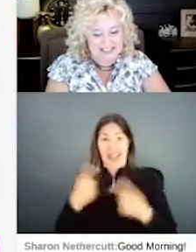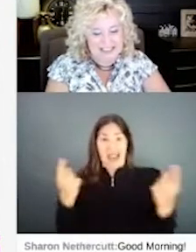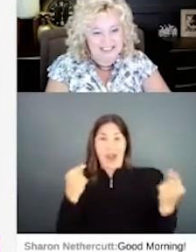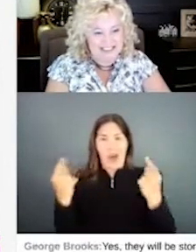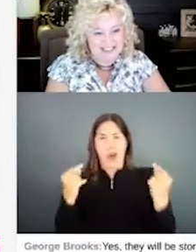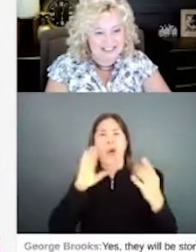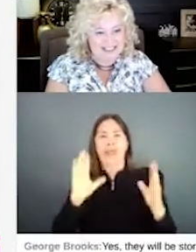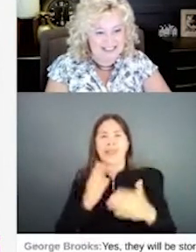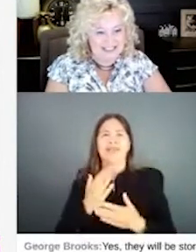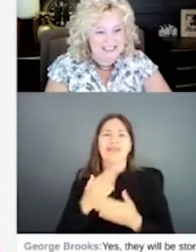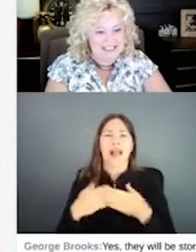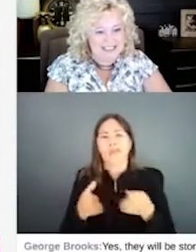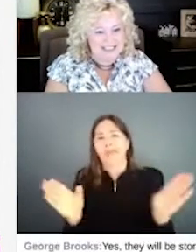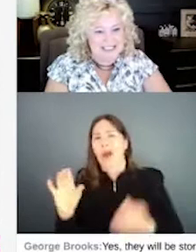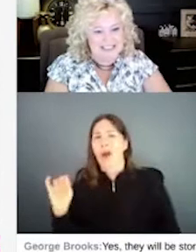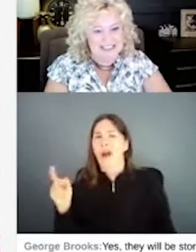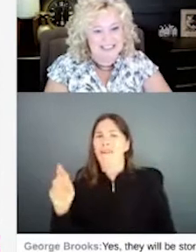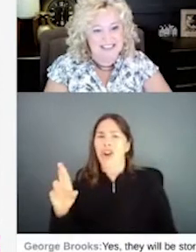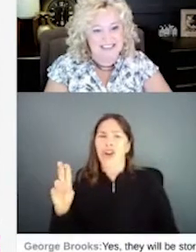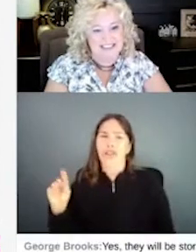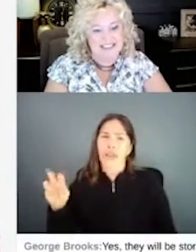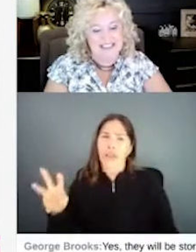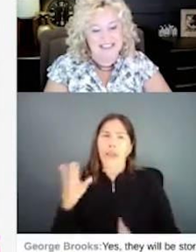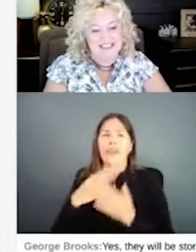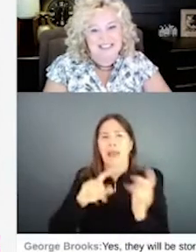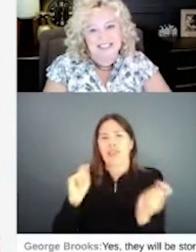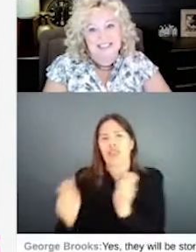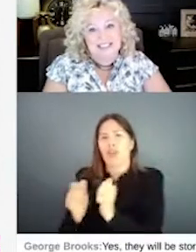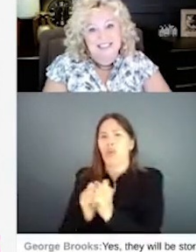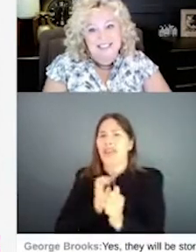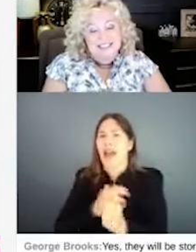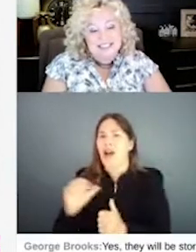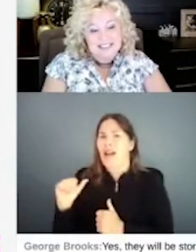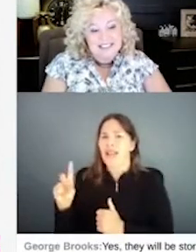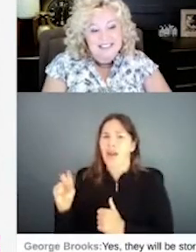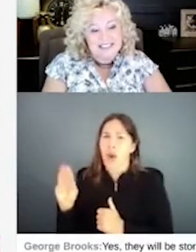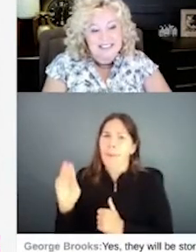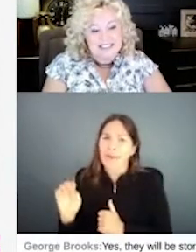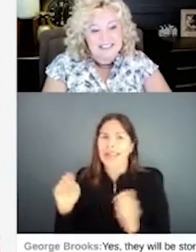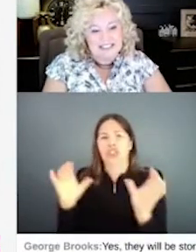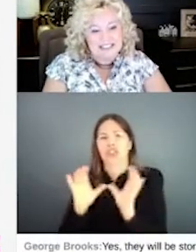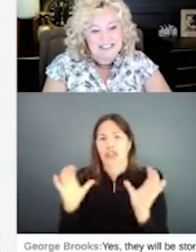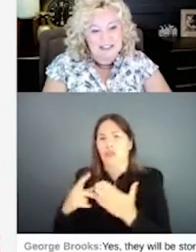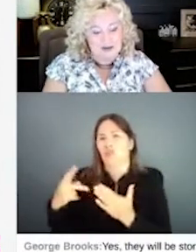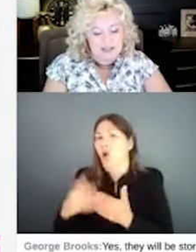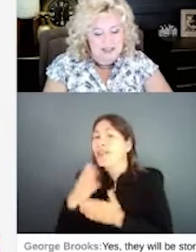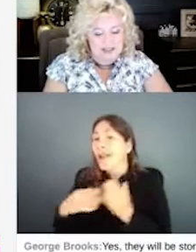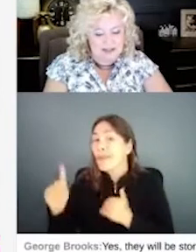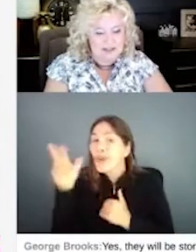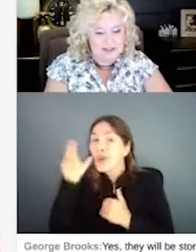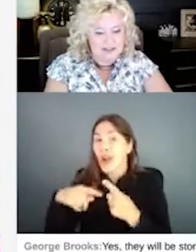some overview of some of the changes, what's going on with our Adobe certification program. Some of you may have heard that we're